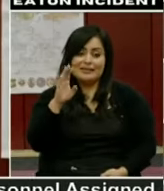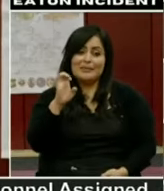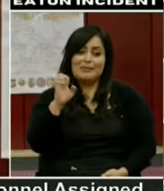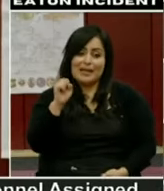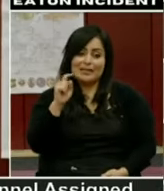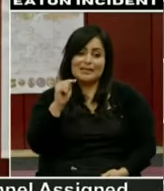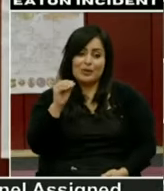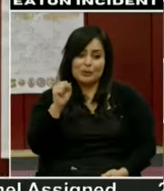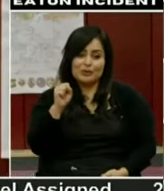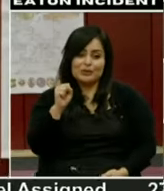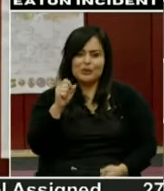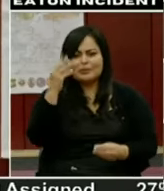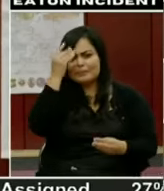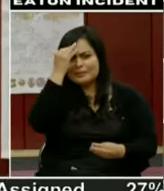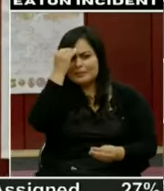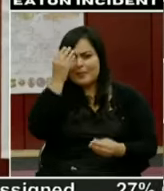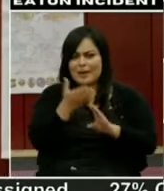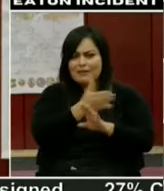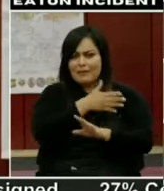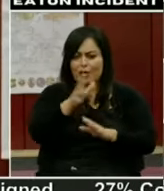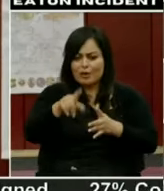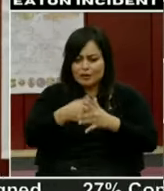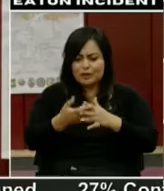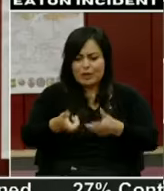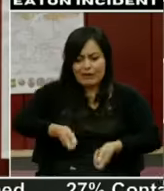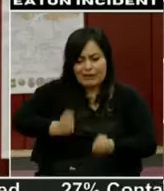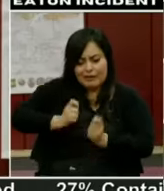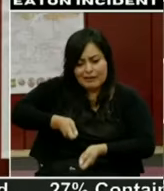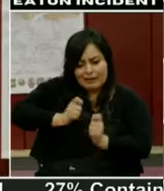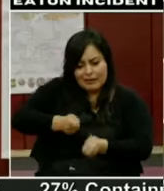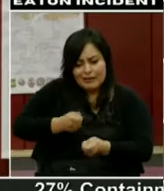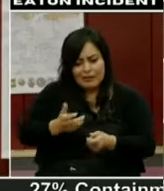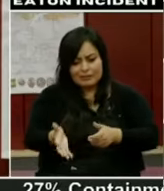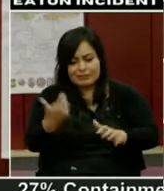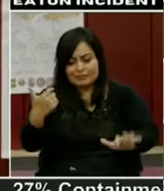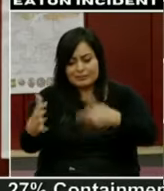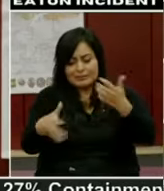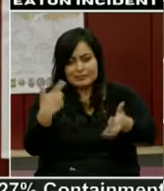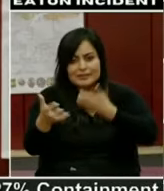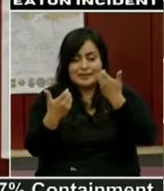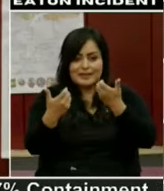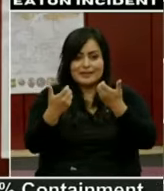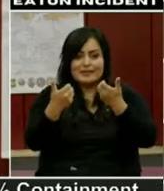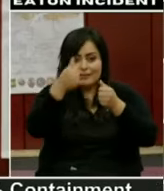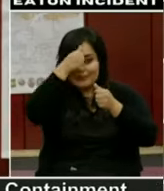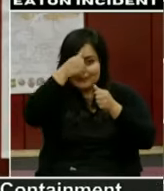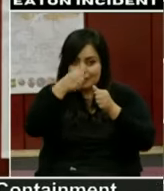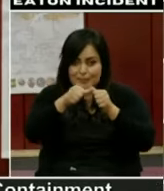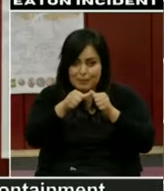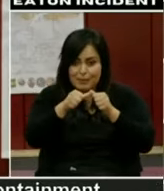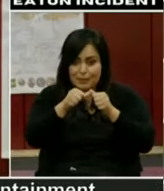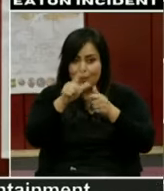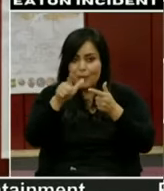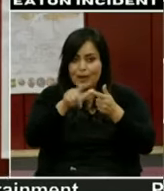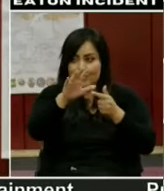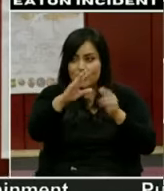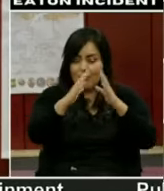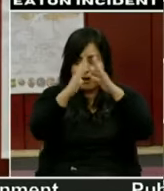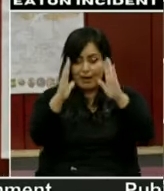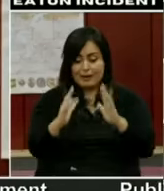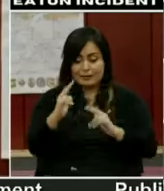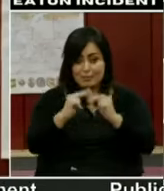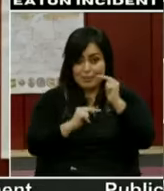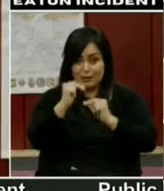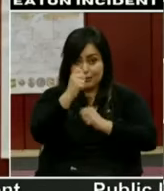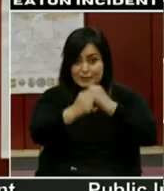into all of your property items, moving things, taking a look at. Keep your mind of when your house was built, what the